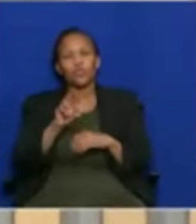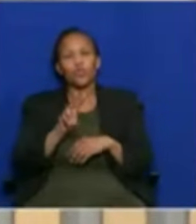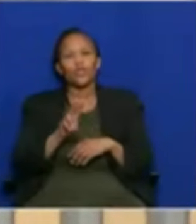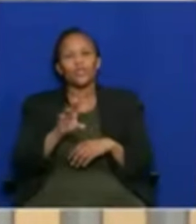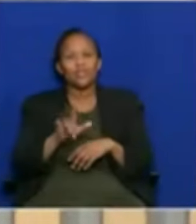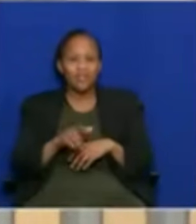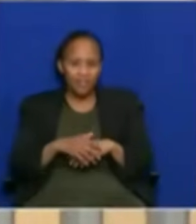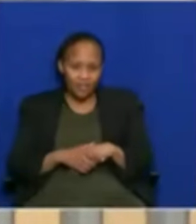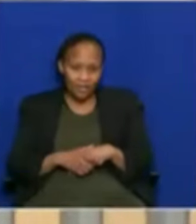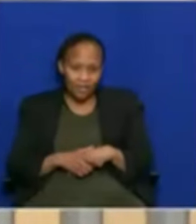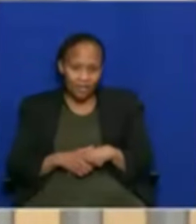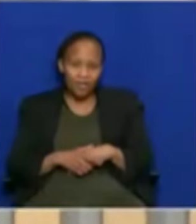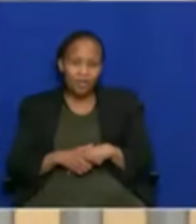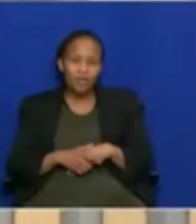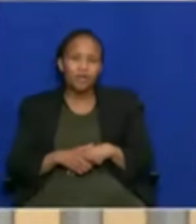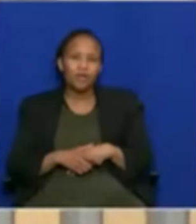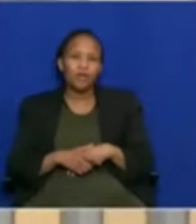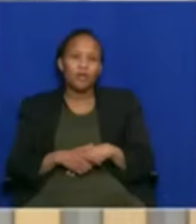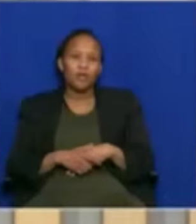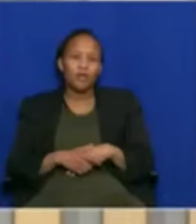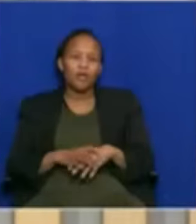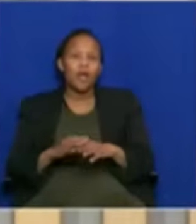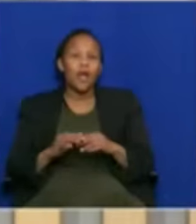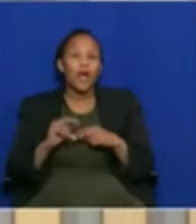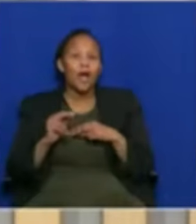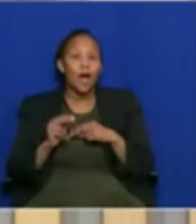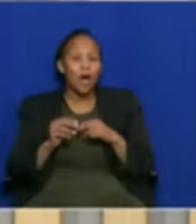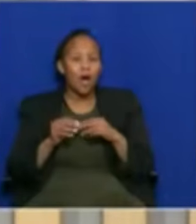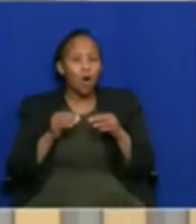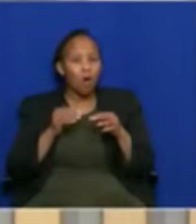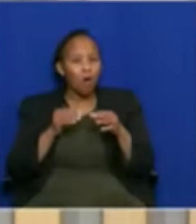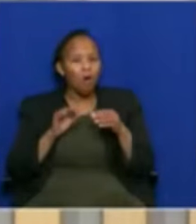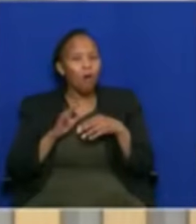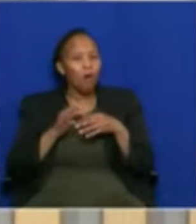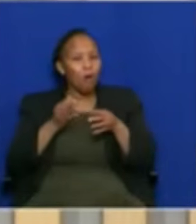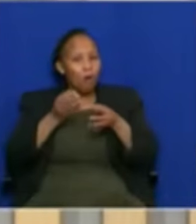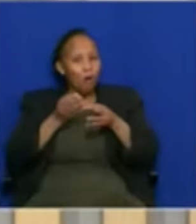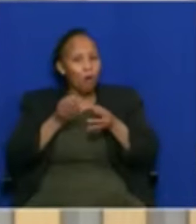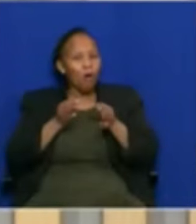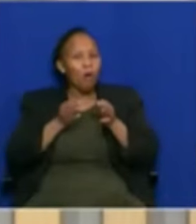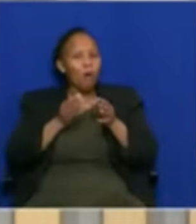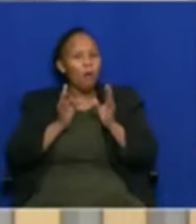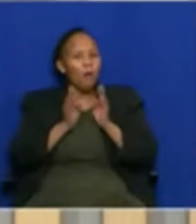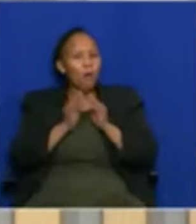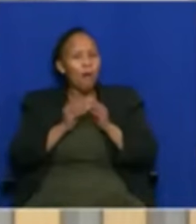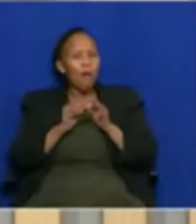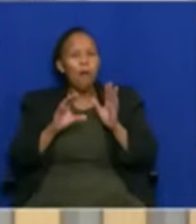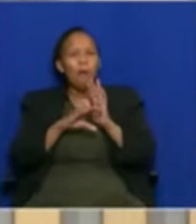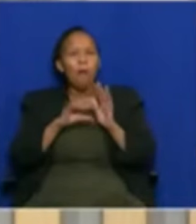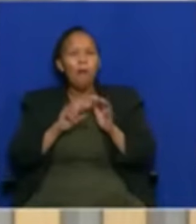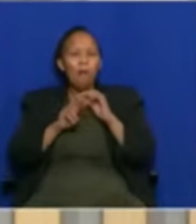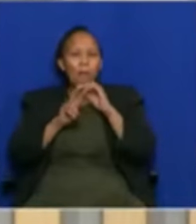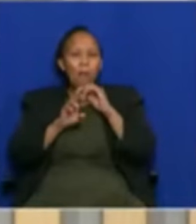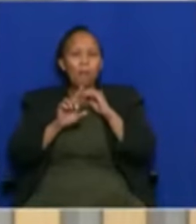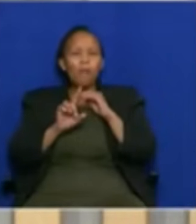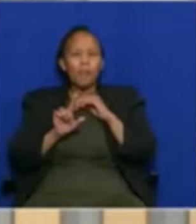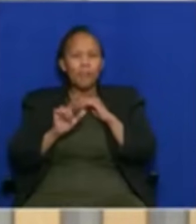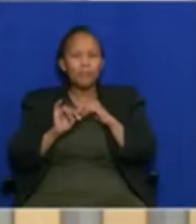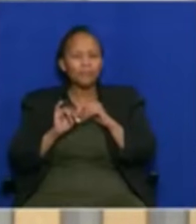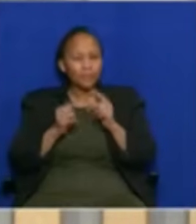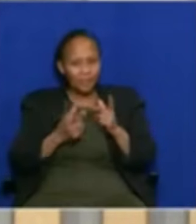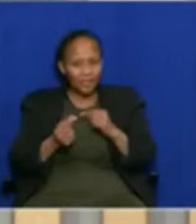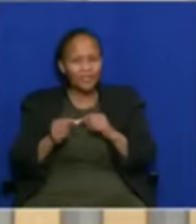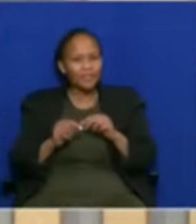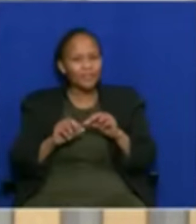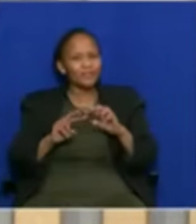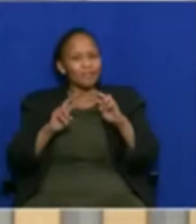the briefing on the investigation is done. It's got to do with vettings. It's got to do with a whole lot of